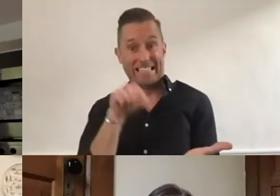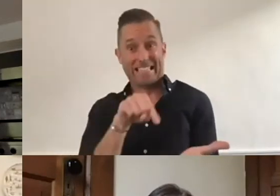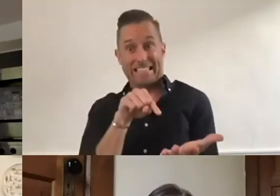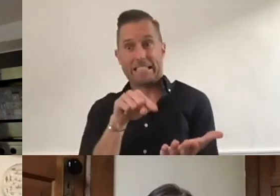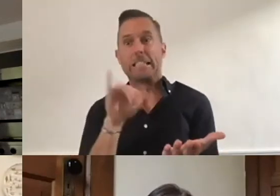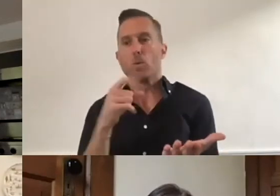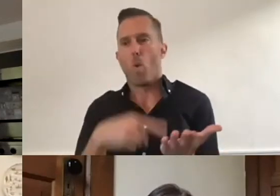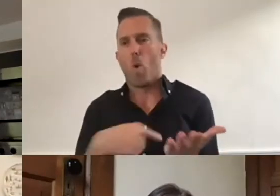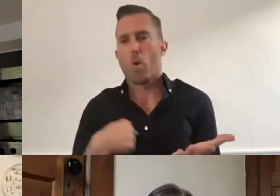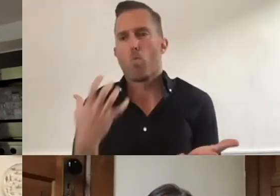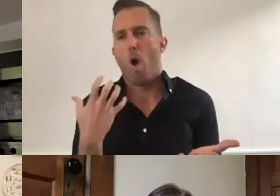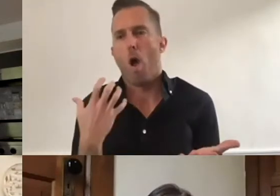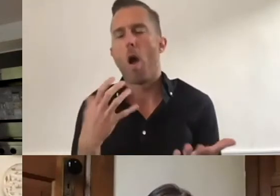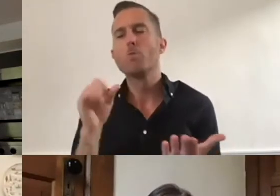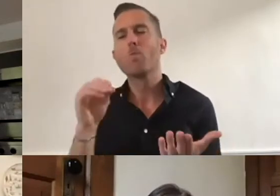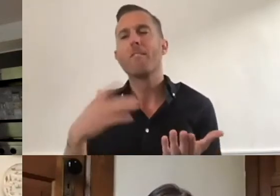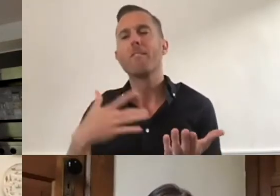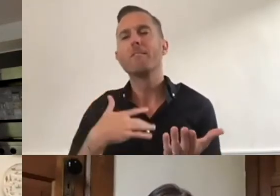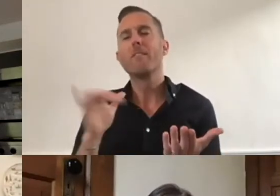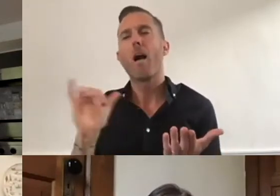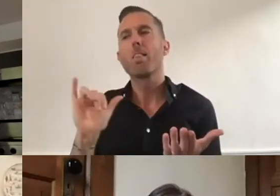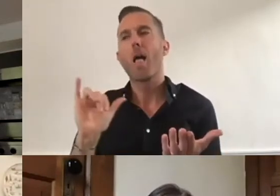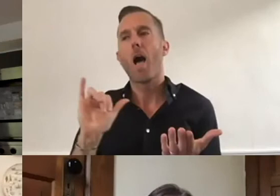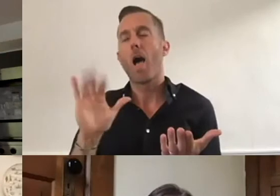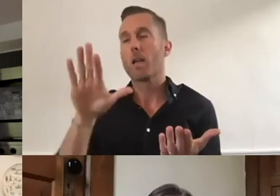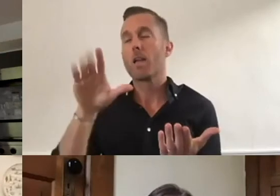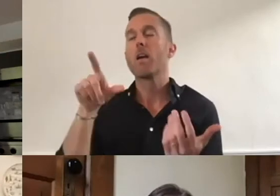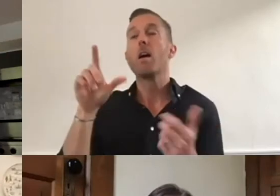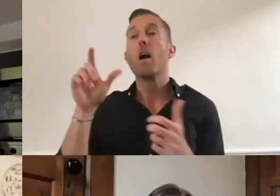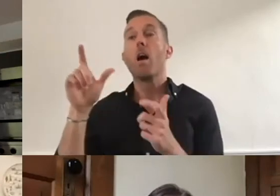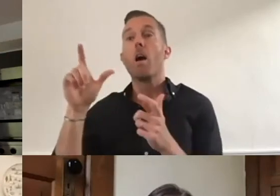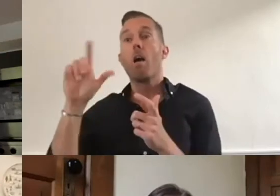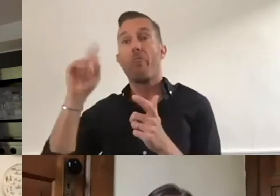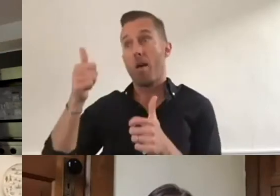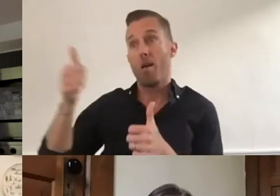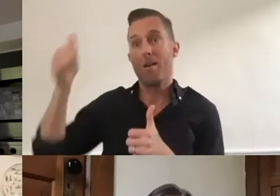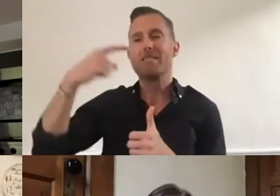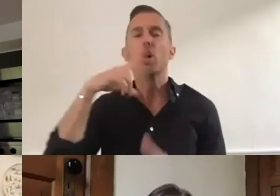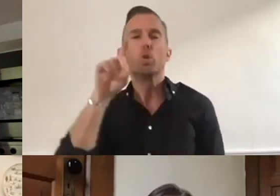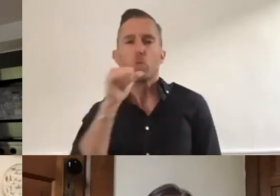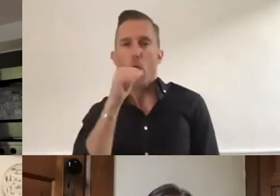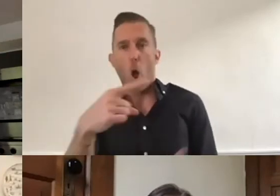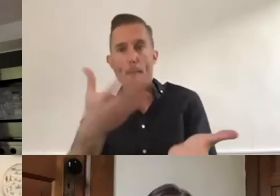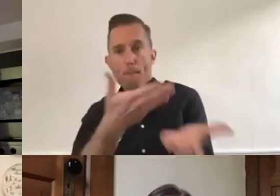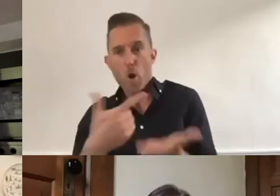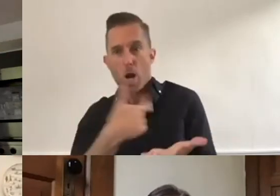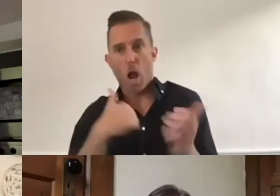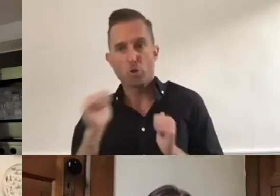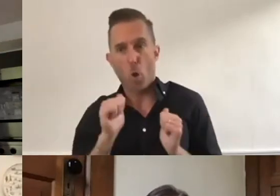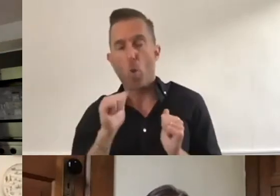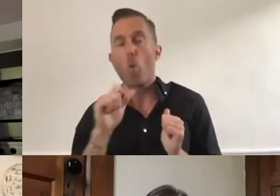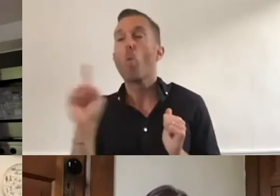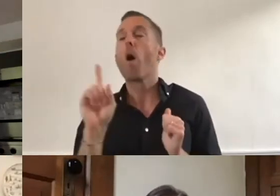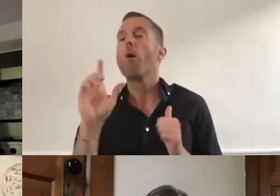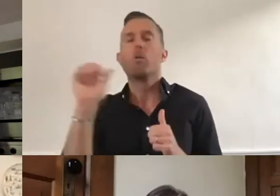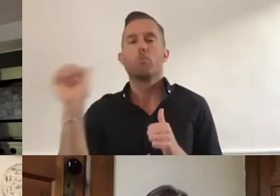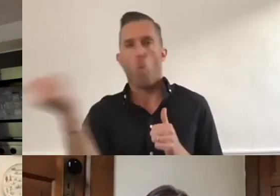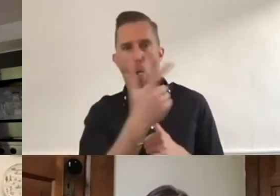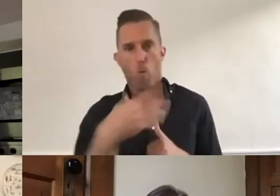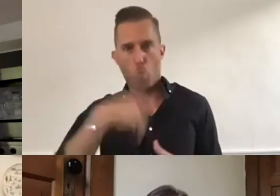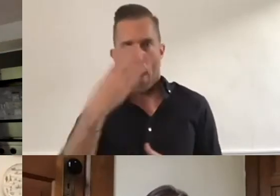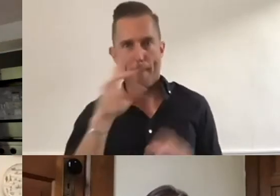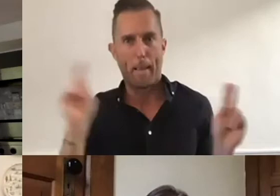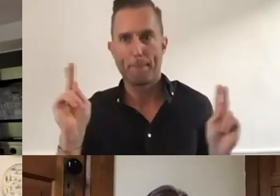it almost felt like you were saying, don't bring us shows where it's going to be all a bunch of white people. And it